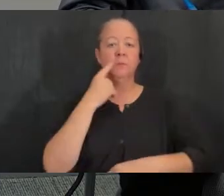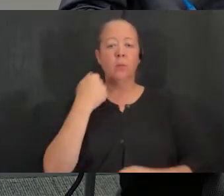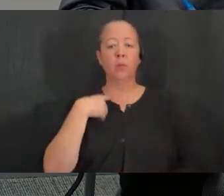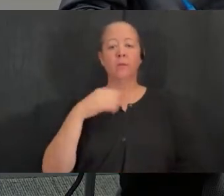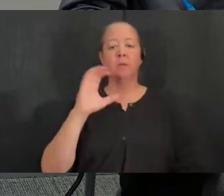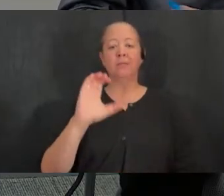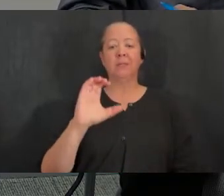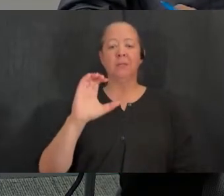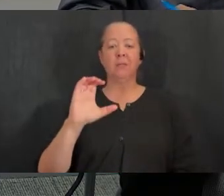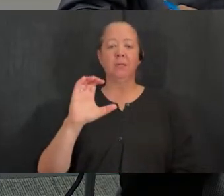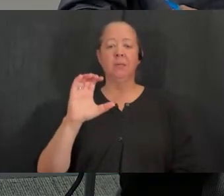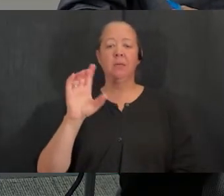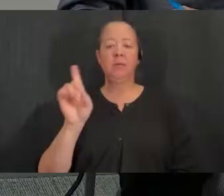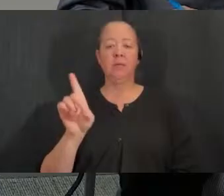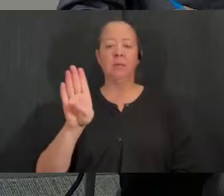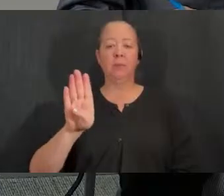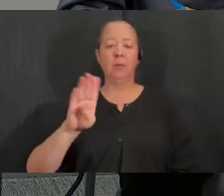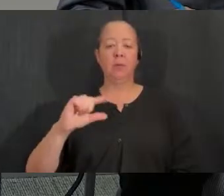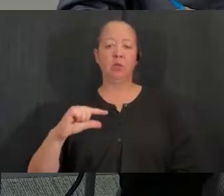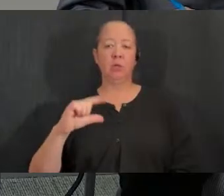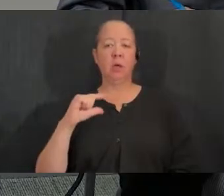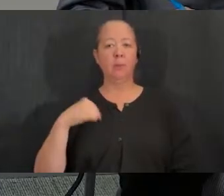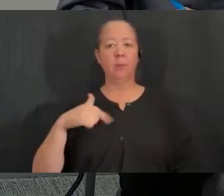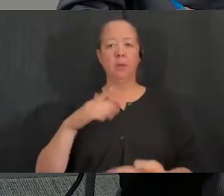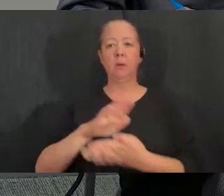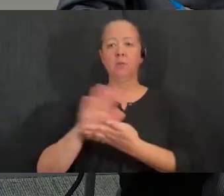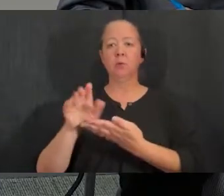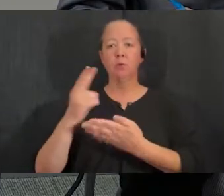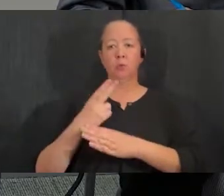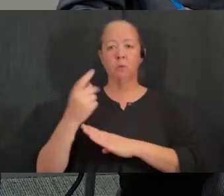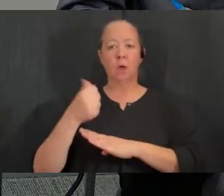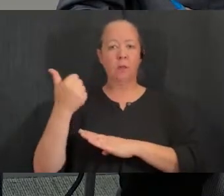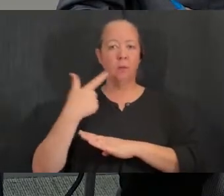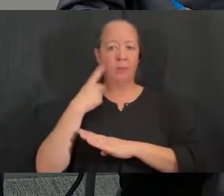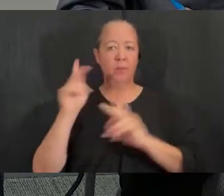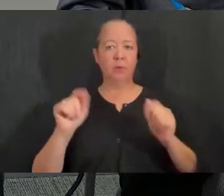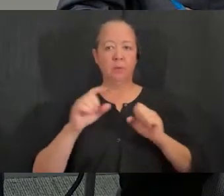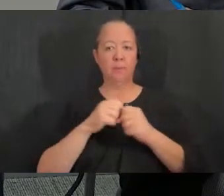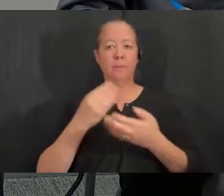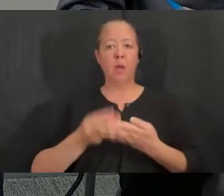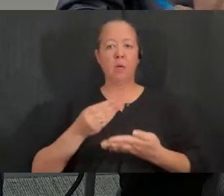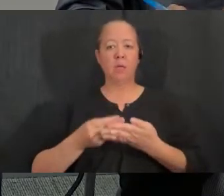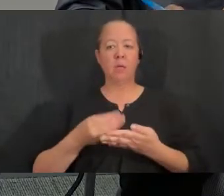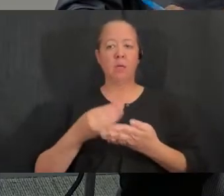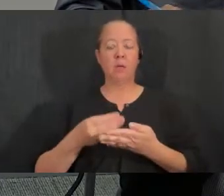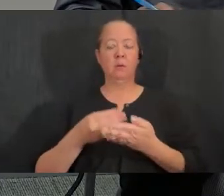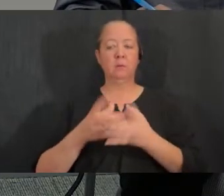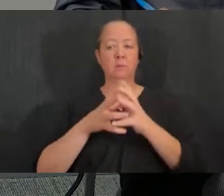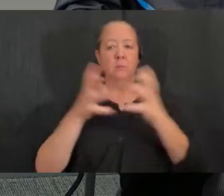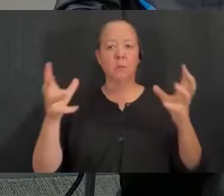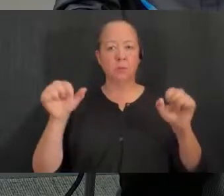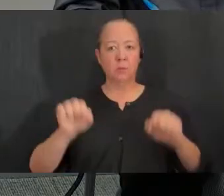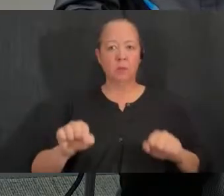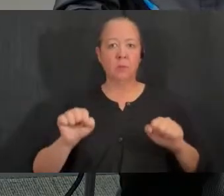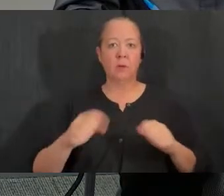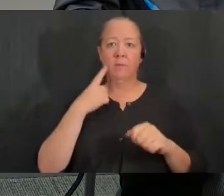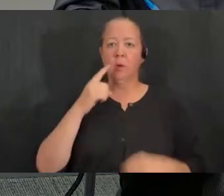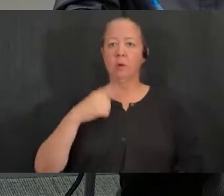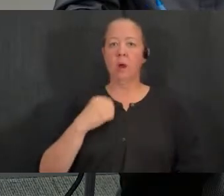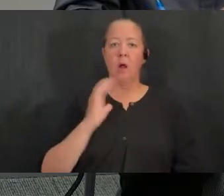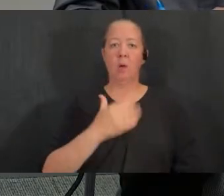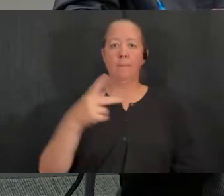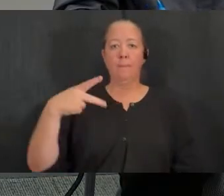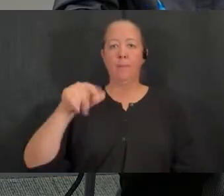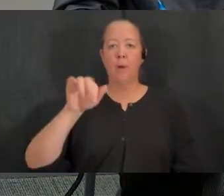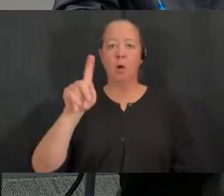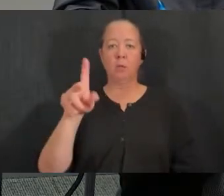be able to use as much of other people's money as possible for one of our parks. And so that is what we're proposing and asking your